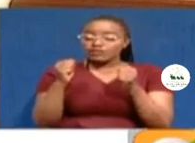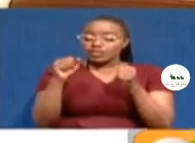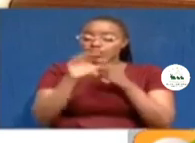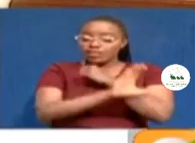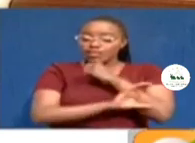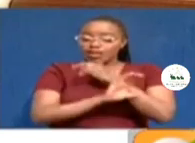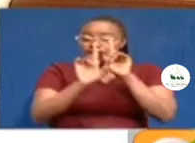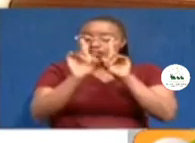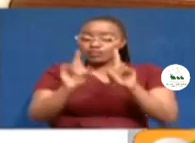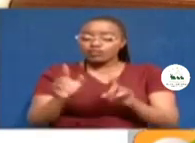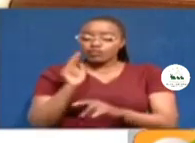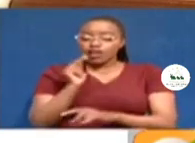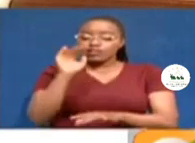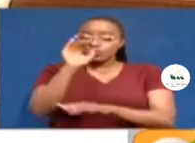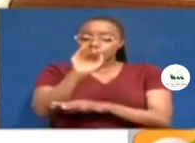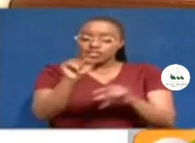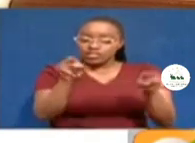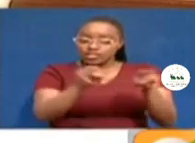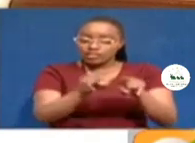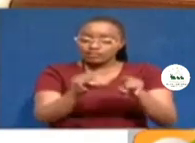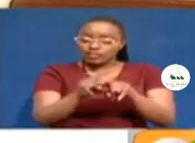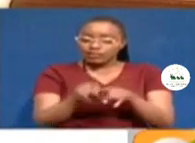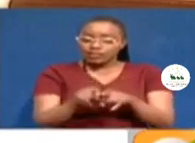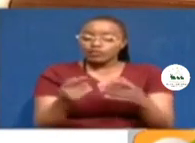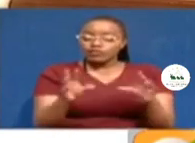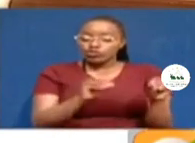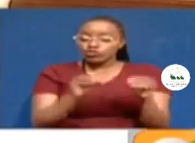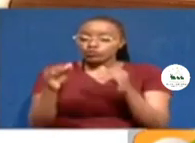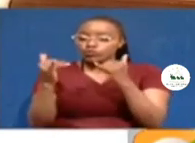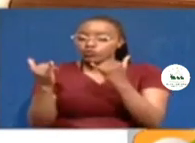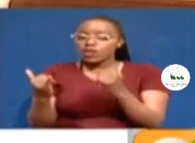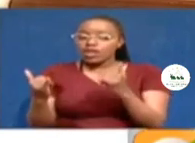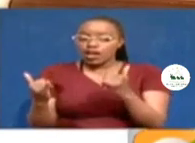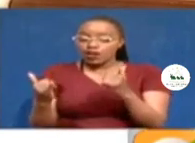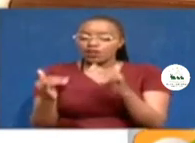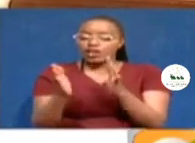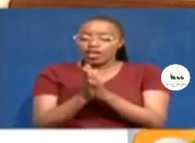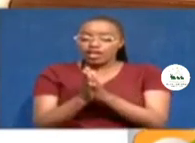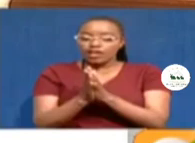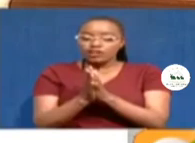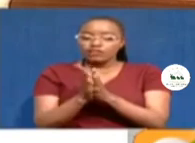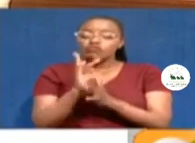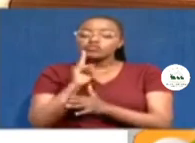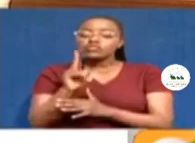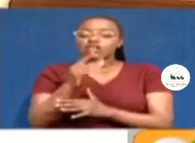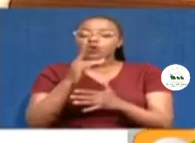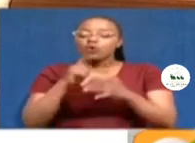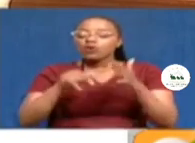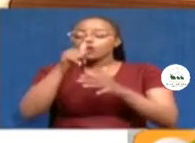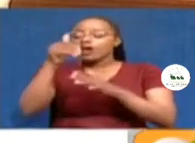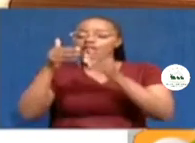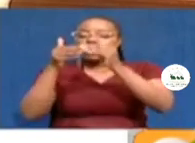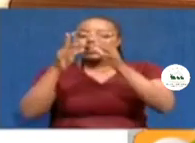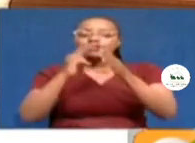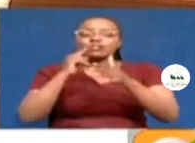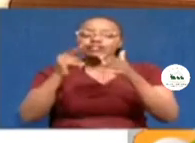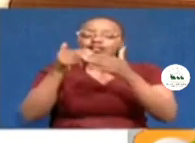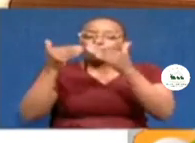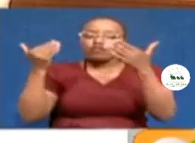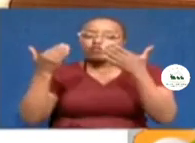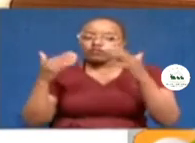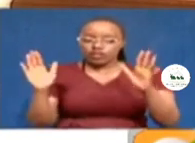country? We are asking you, move now and say what other leaders have said